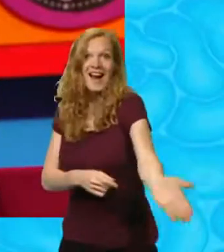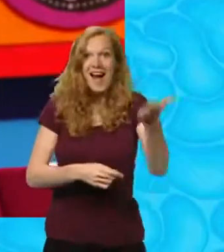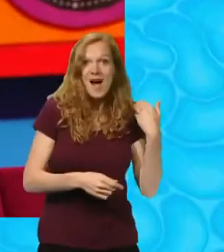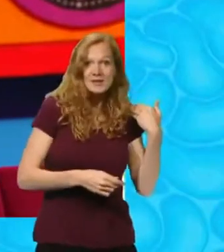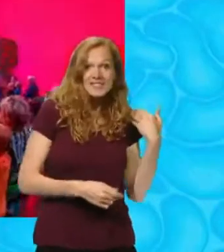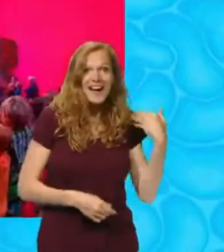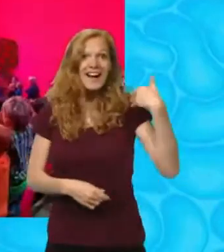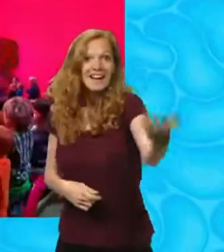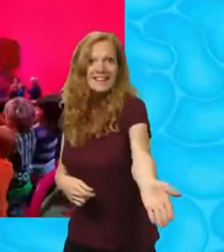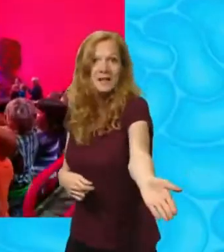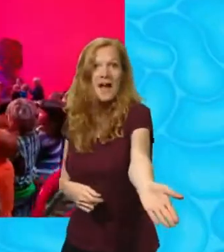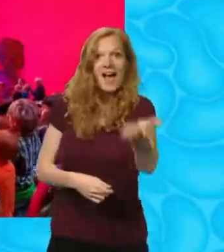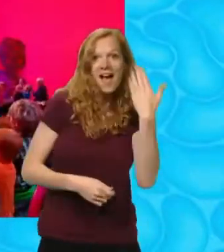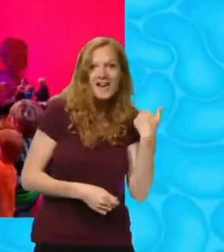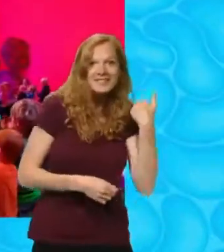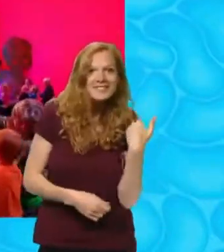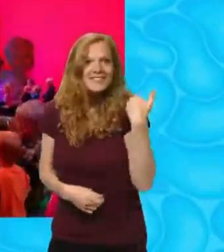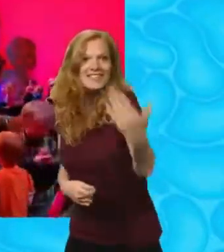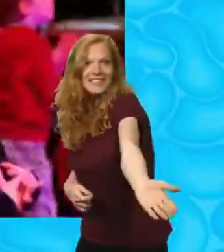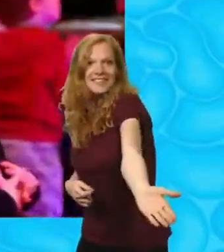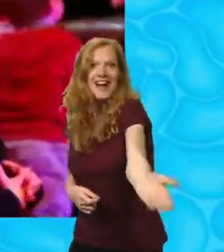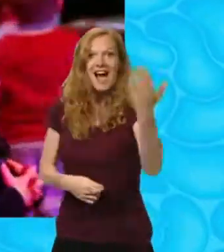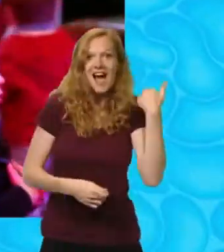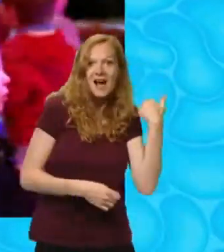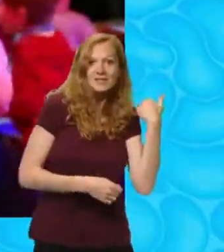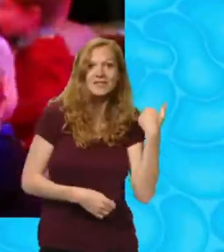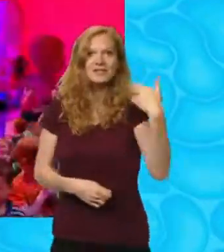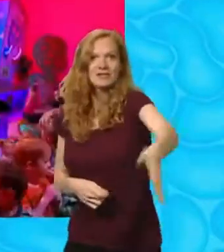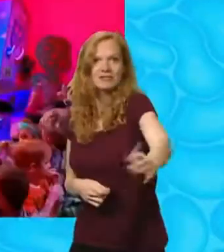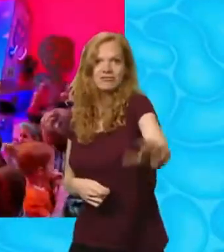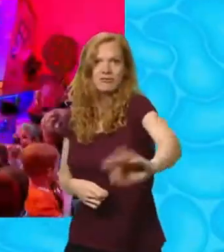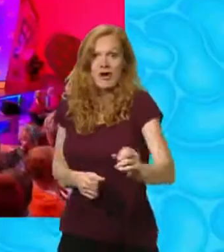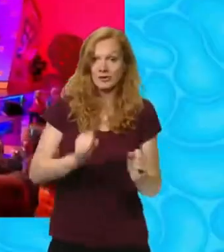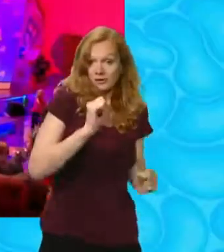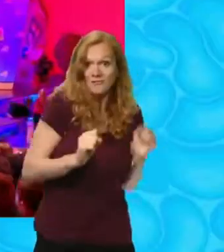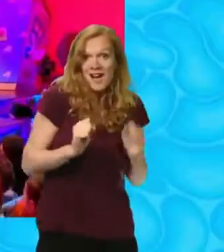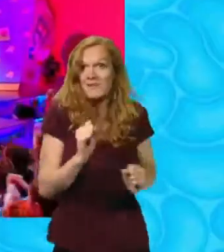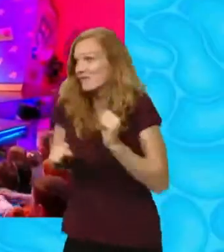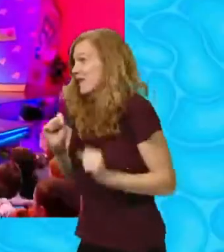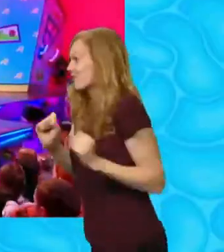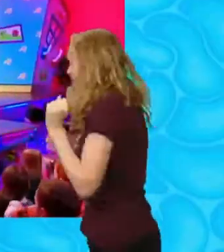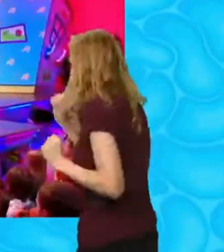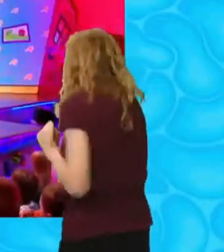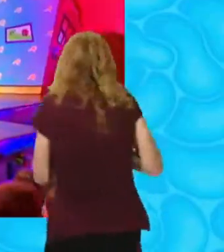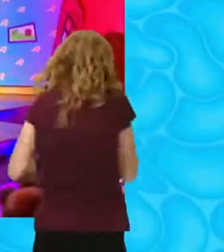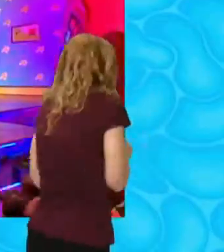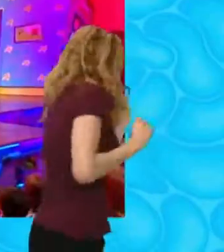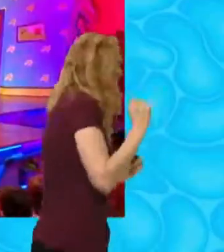Shake it all about. You do the Hokey Cokey and you turn around. And that's what it's all